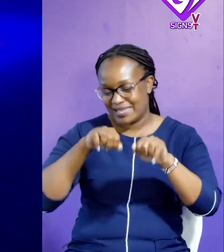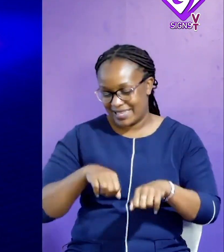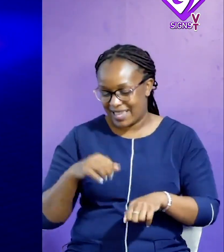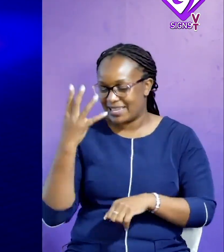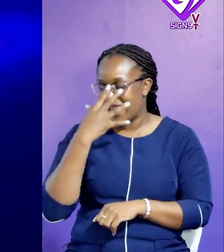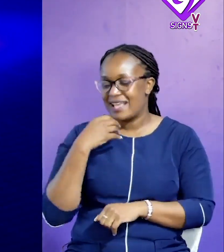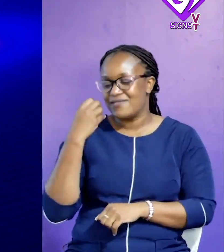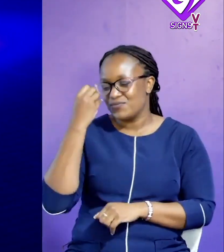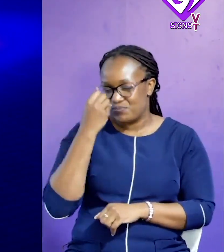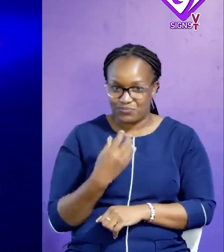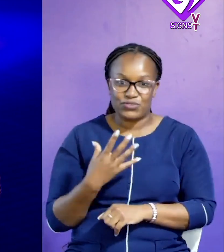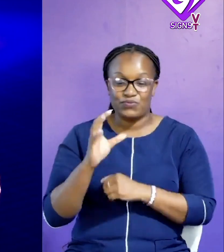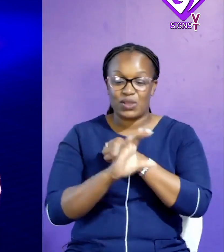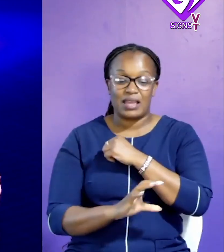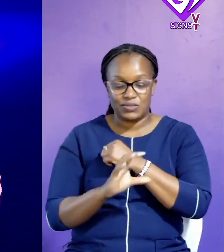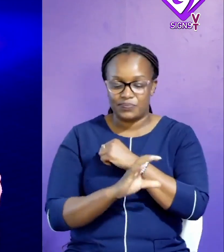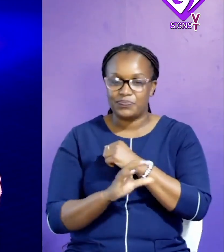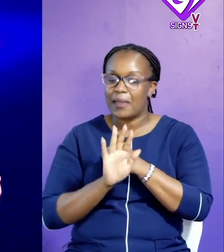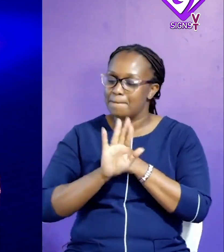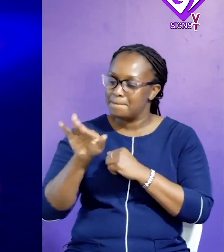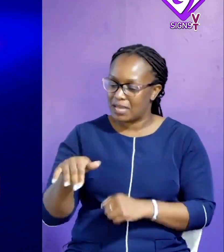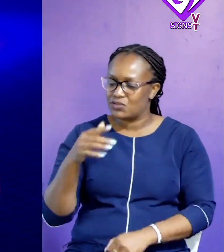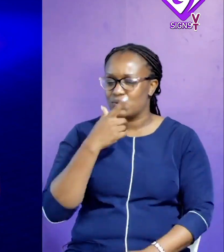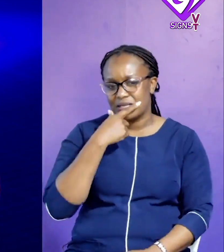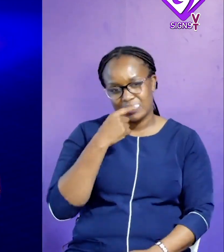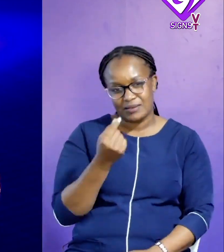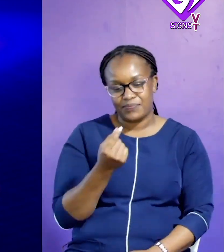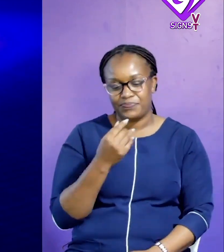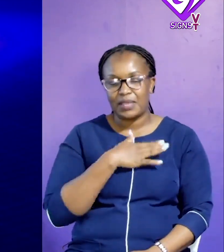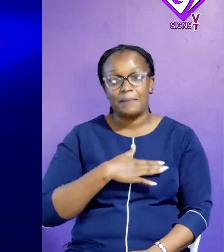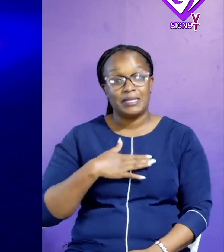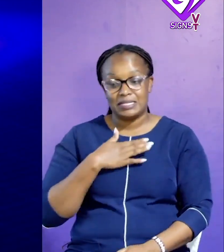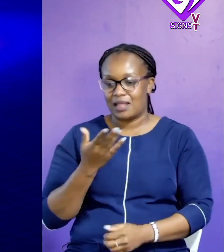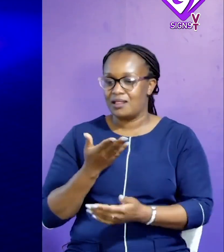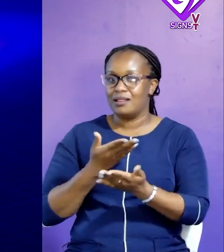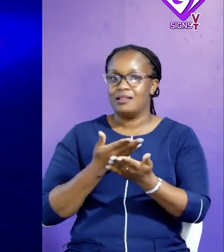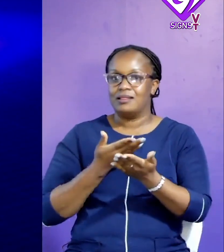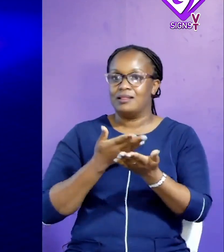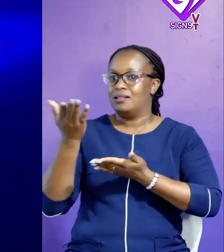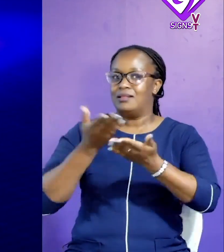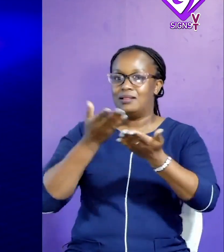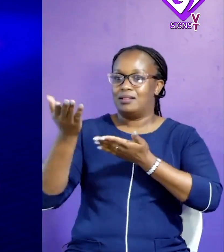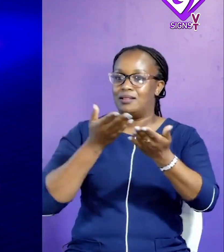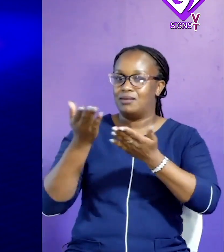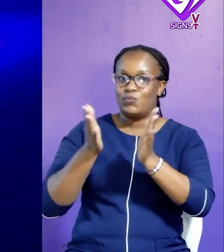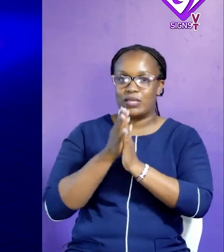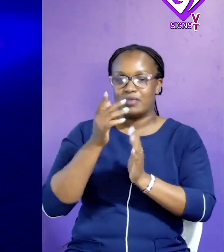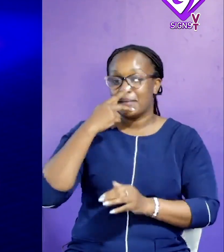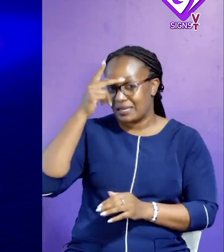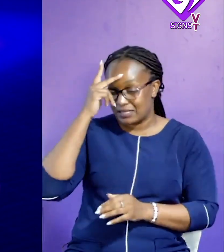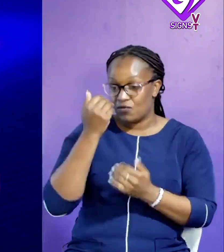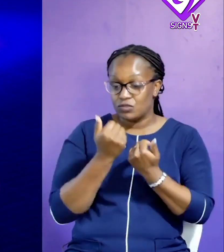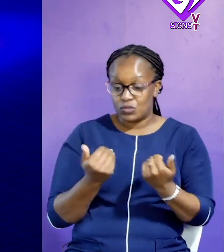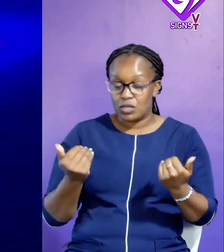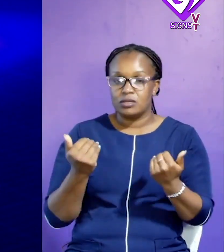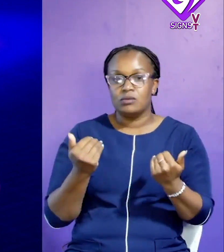are viewing us. So back to Richard, kindly talk to the parents who has children with disability, encourage